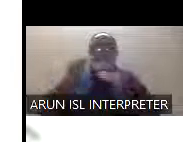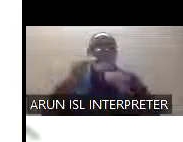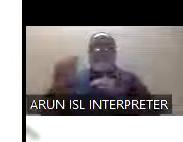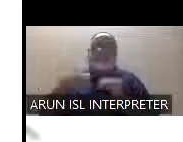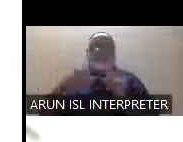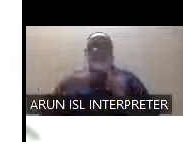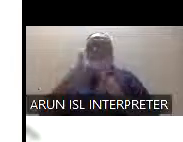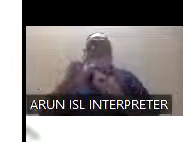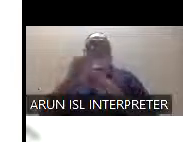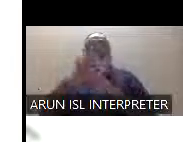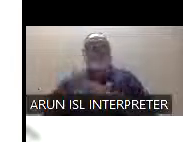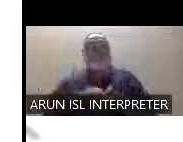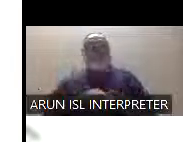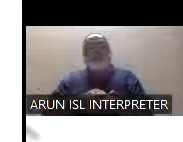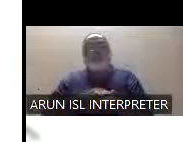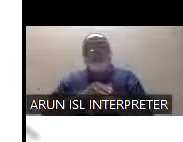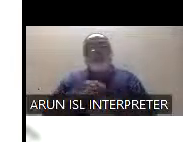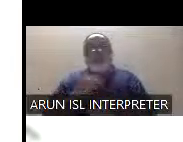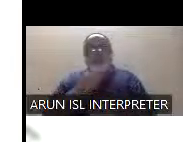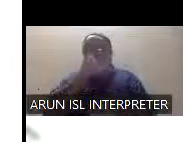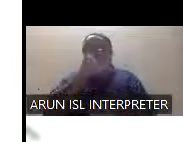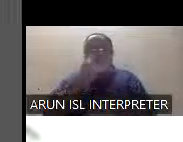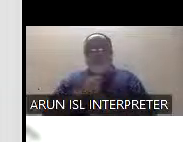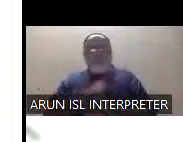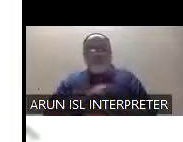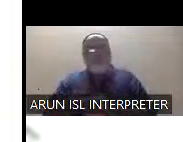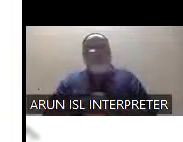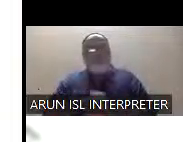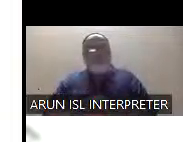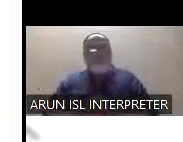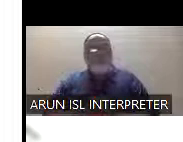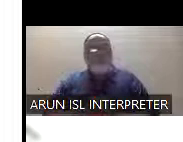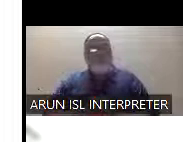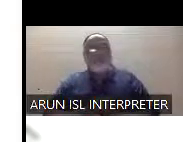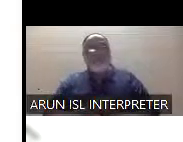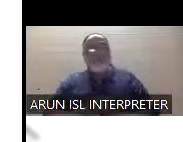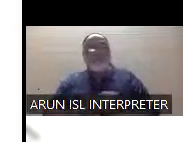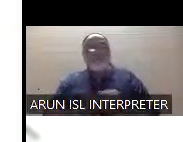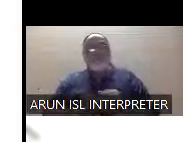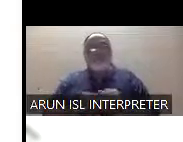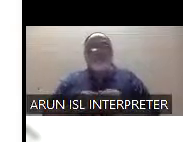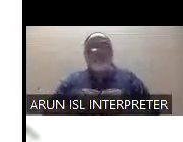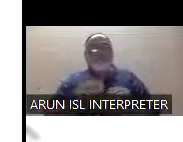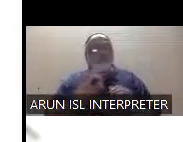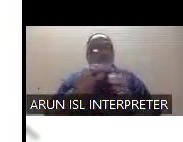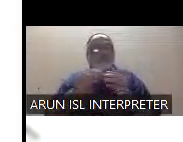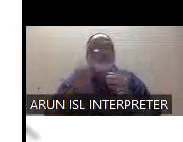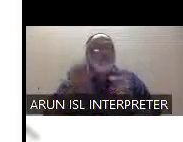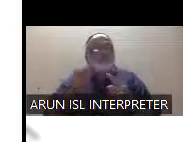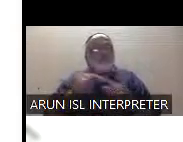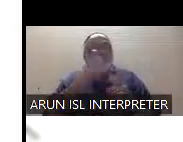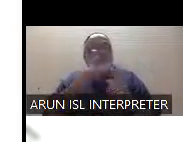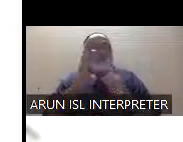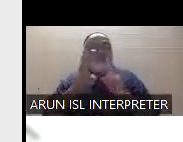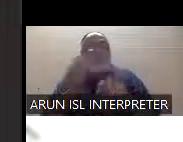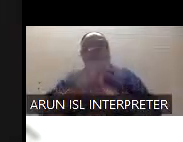slow as compared to the deadlines which have been set for this. Now, coming to some figures about disability in